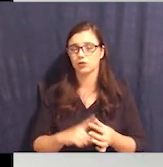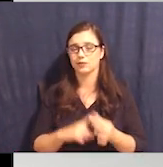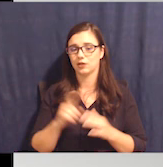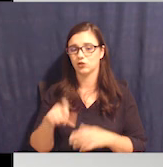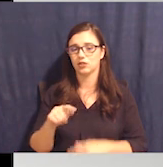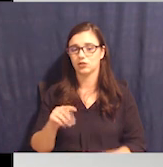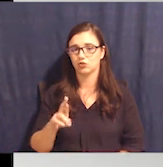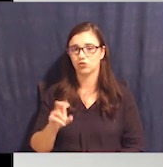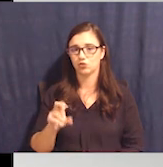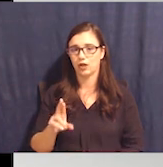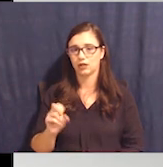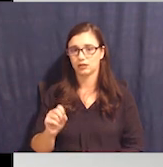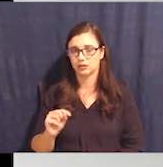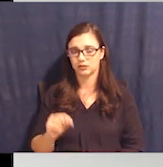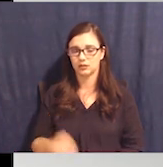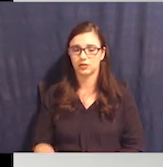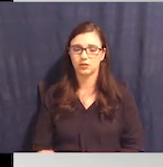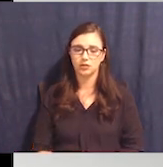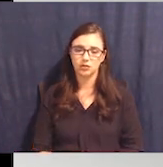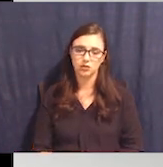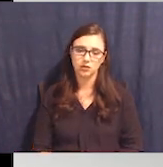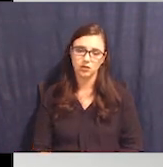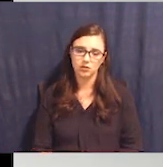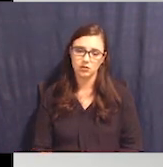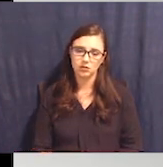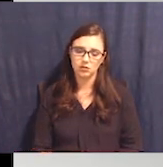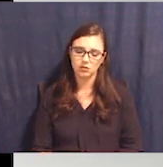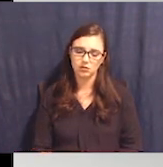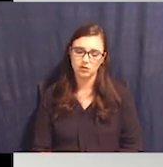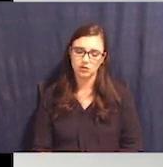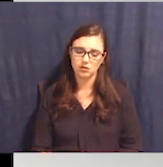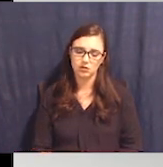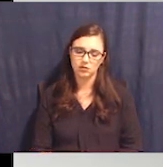it to the Special Needs Trust. And